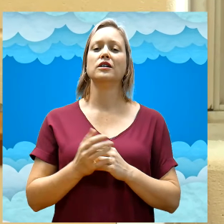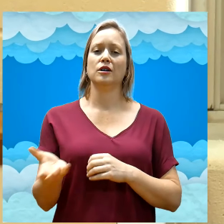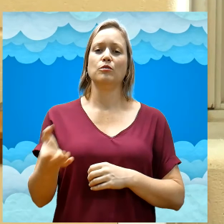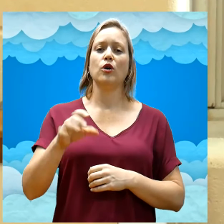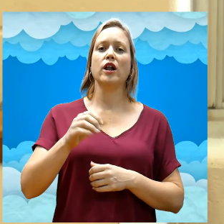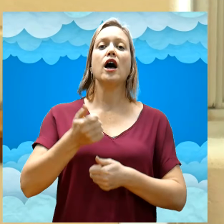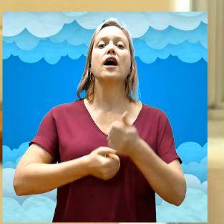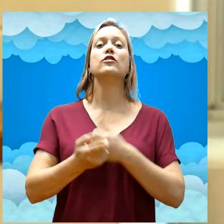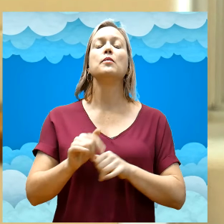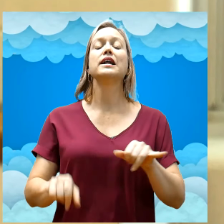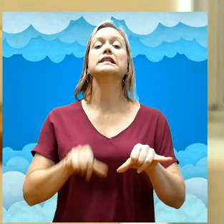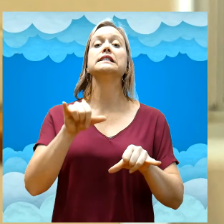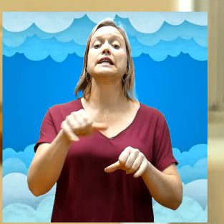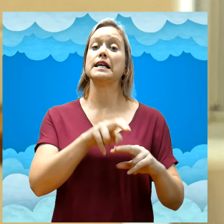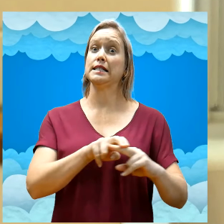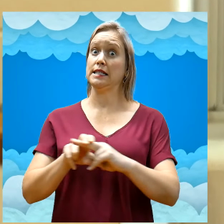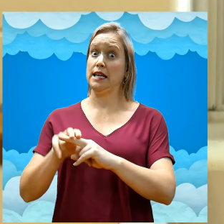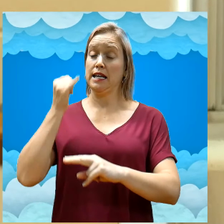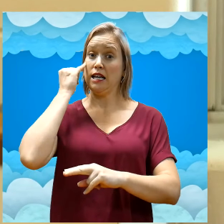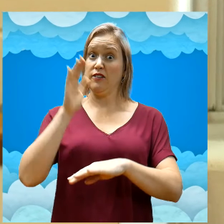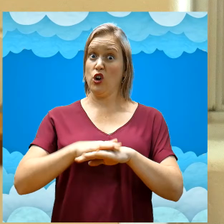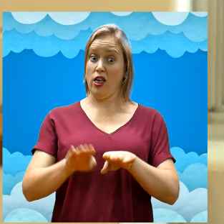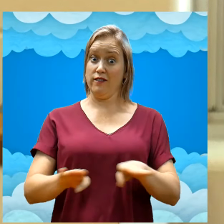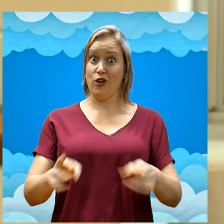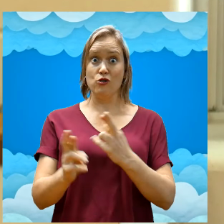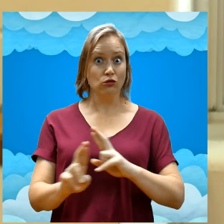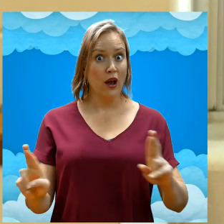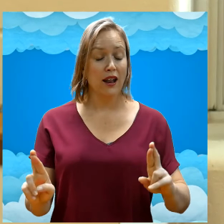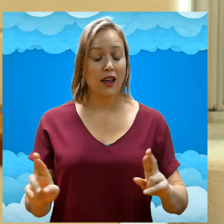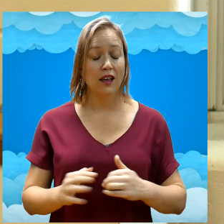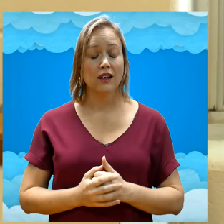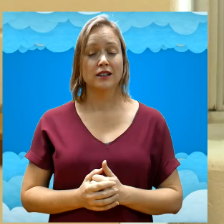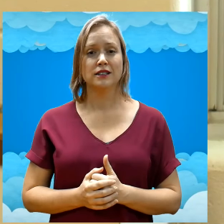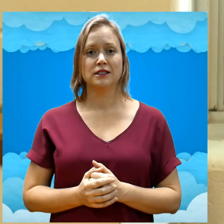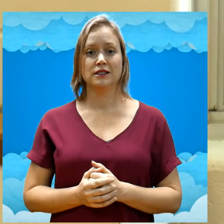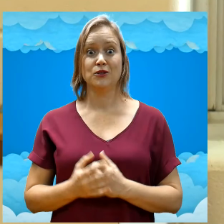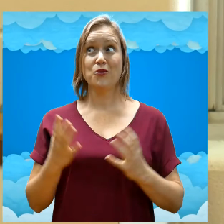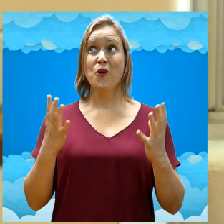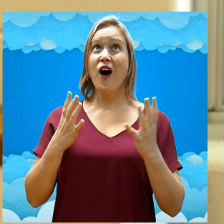Pour it out. Everybody stay sitting down if you're on the floor. Okay, here we go. Ready?